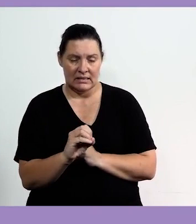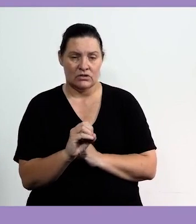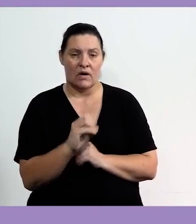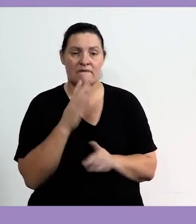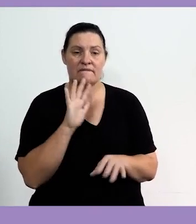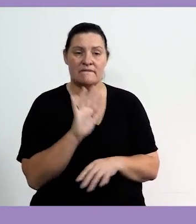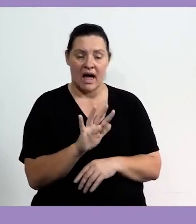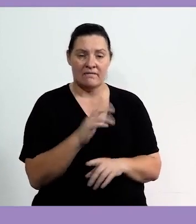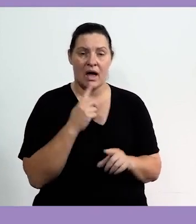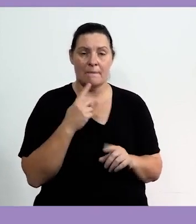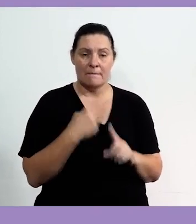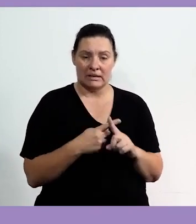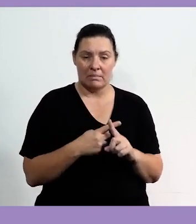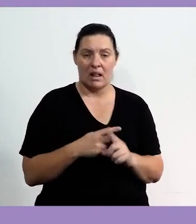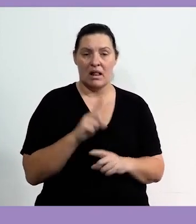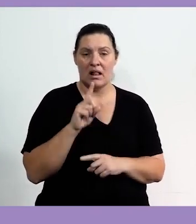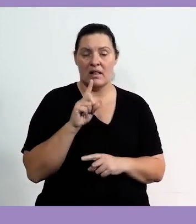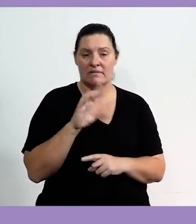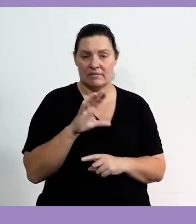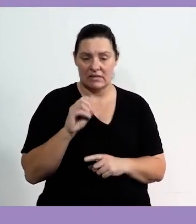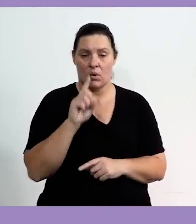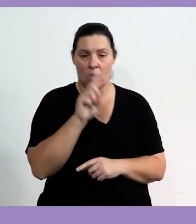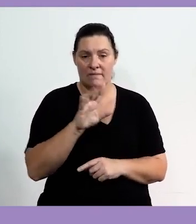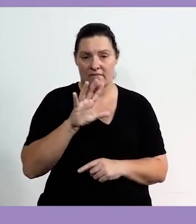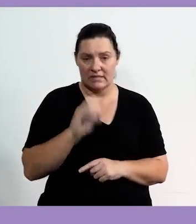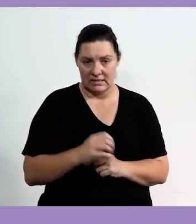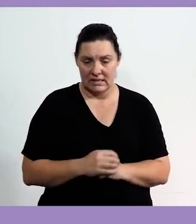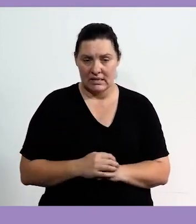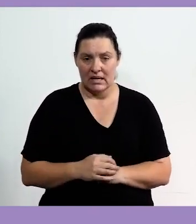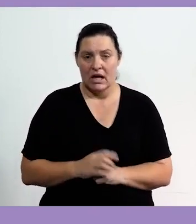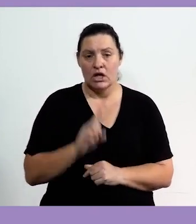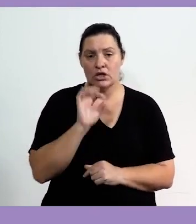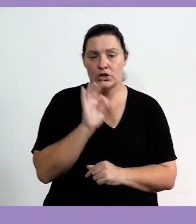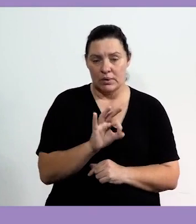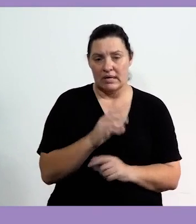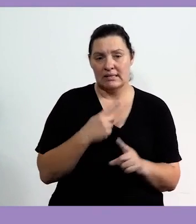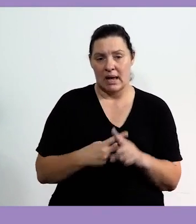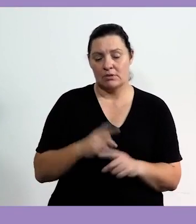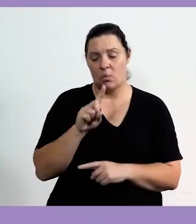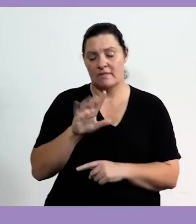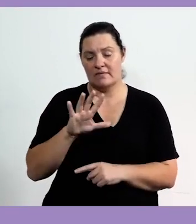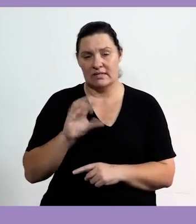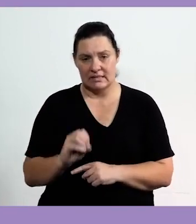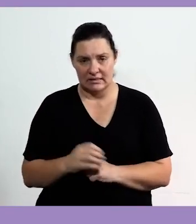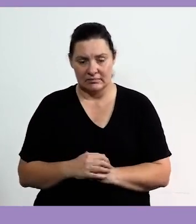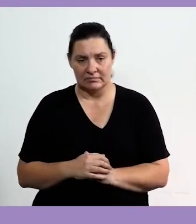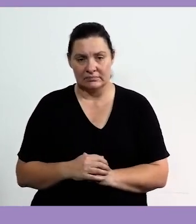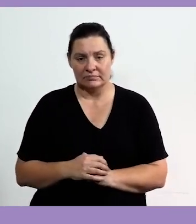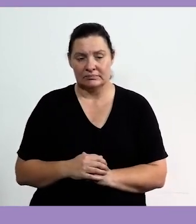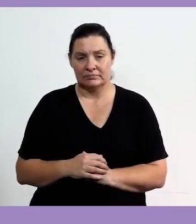because 5 multiplied by 30 is 150. So what is 3 minus